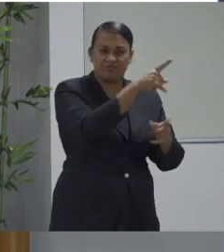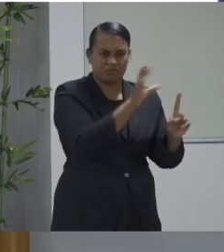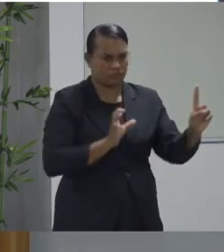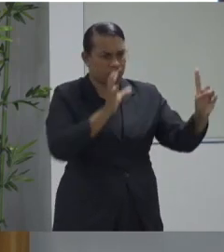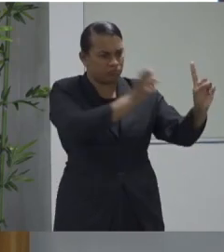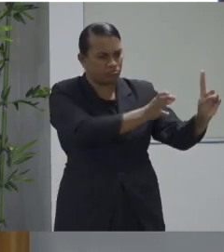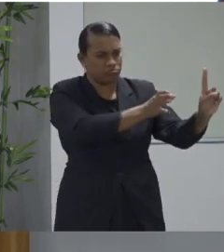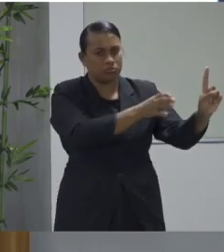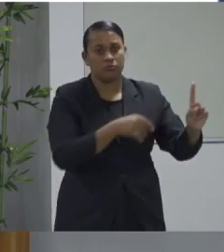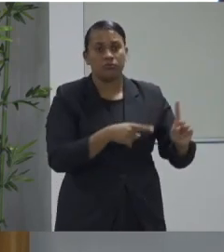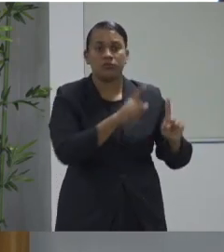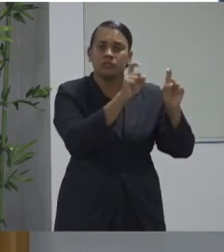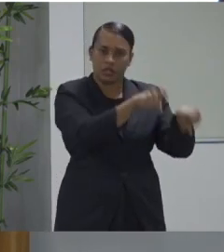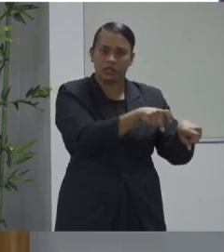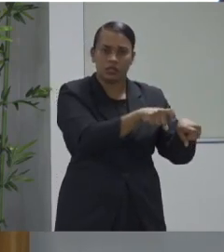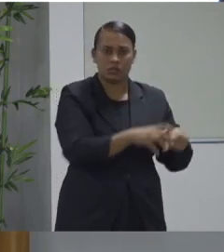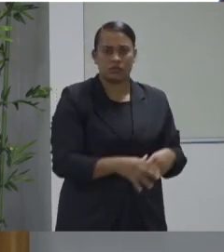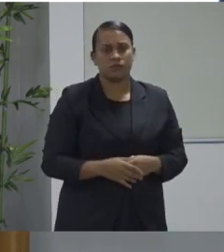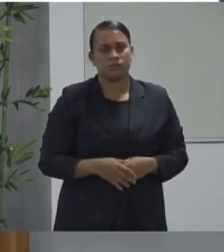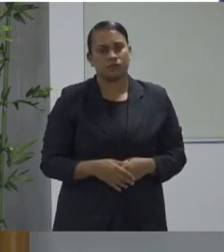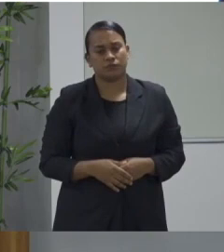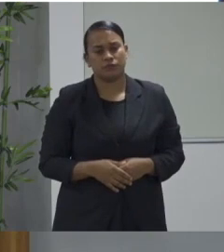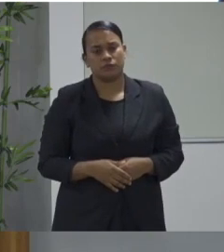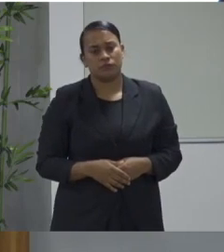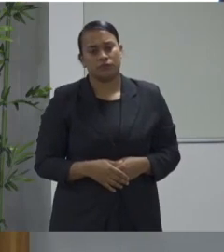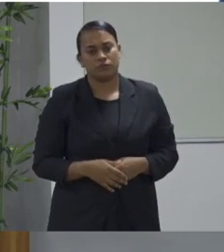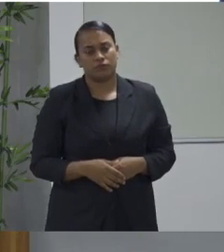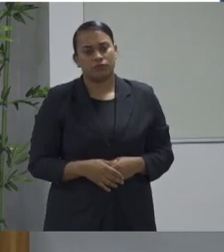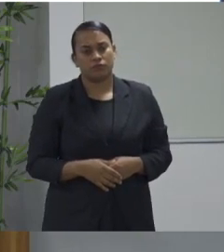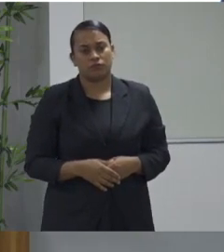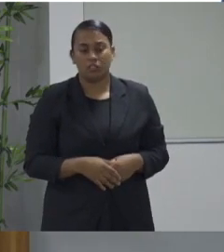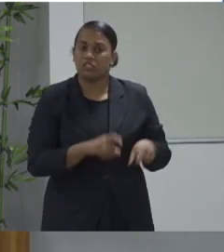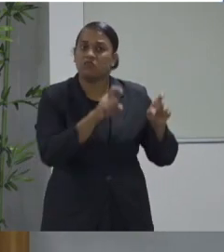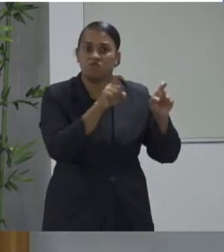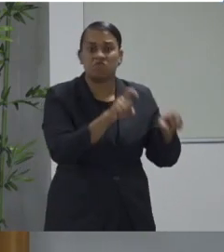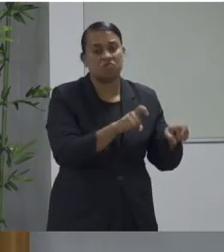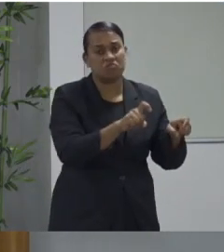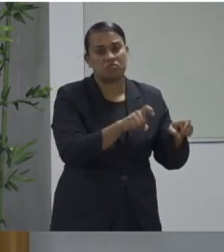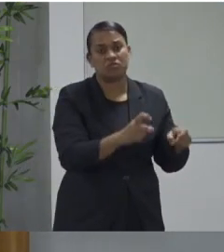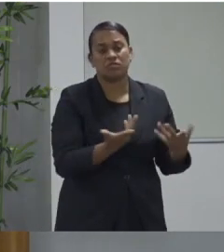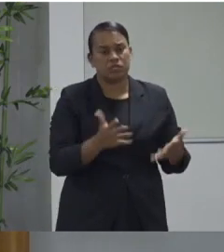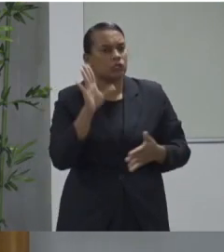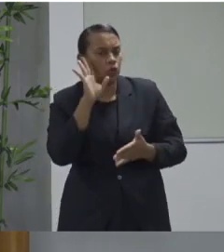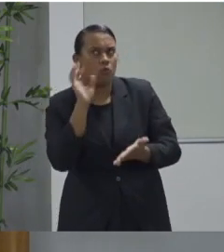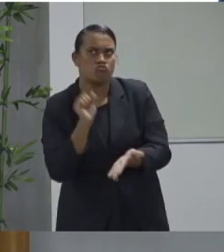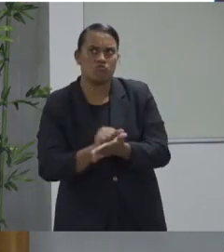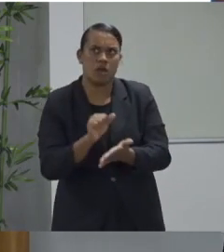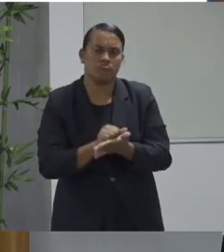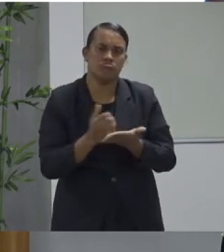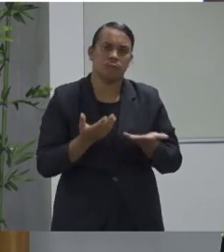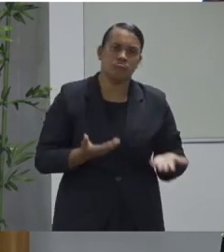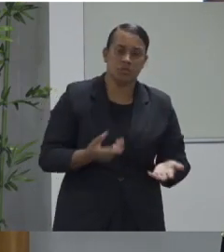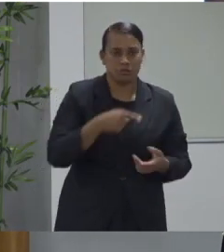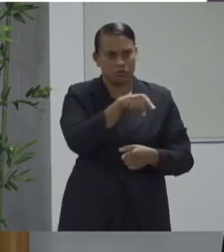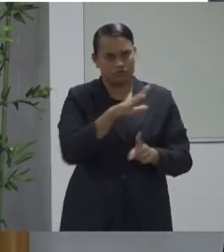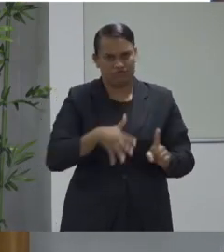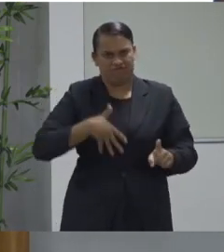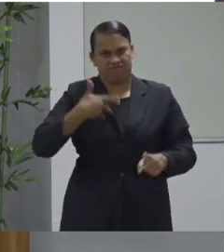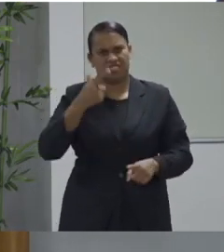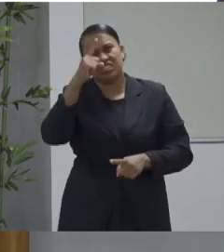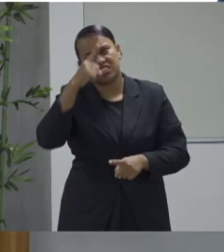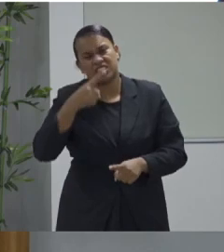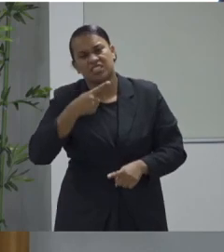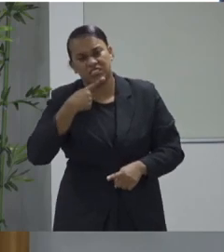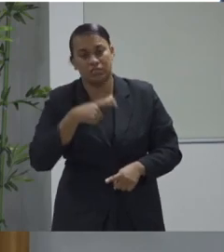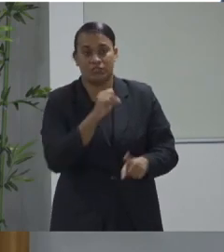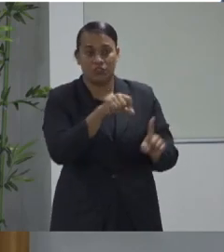and remained diligent with the requirements of the home quarantine until she developed symptoms